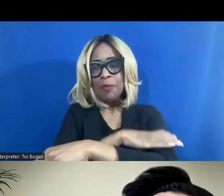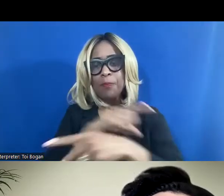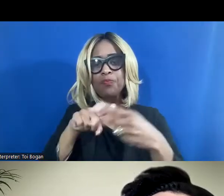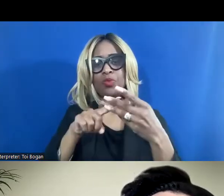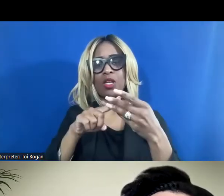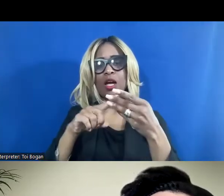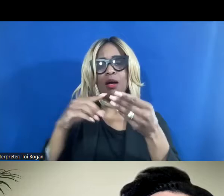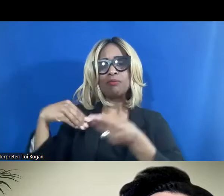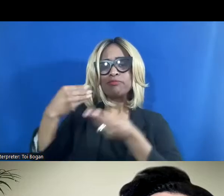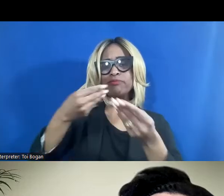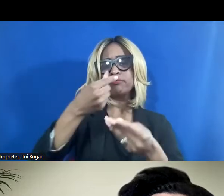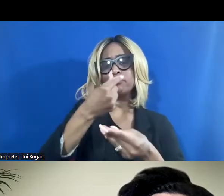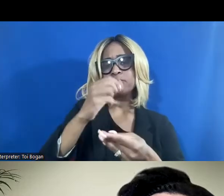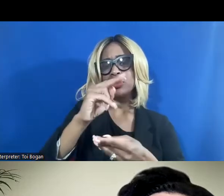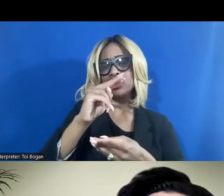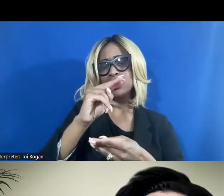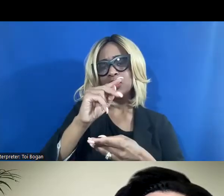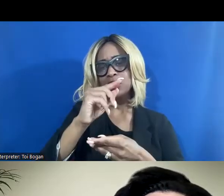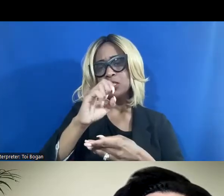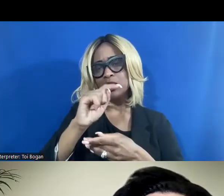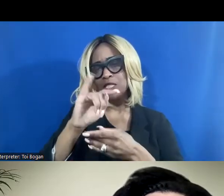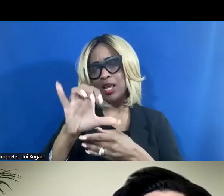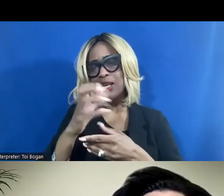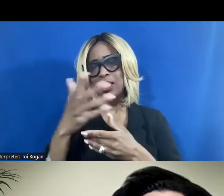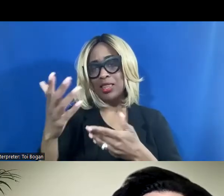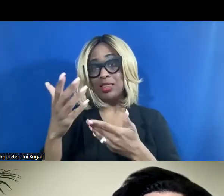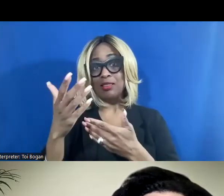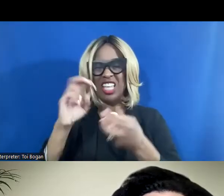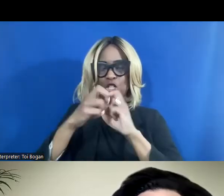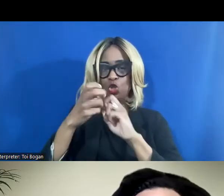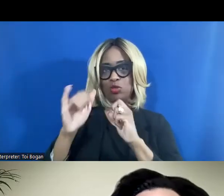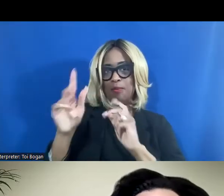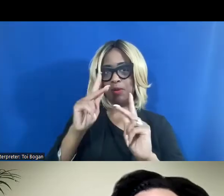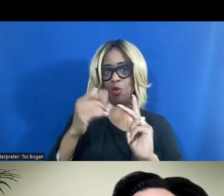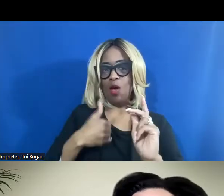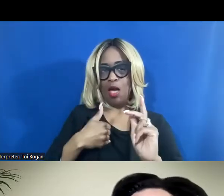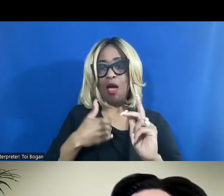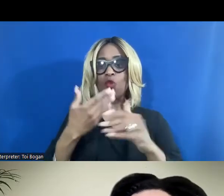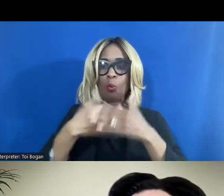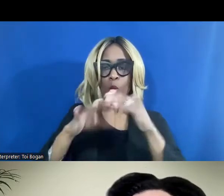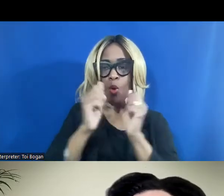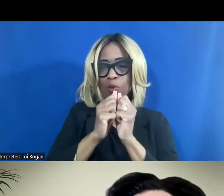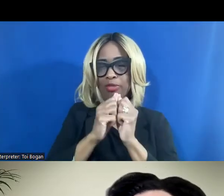genetic changes that folks may have been born with.